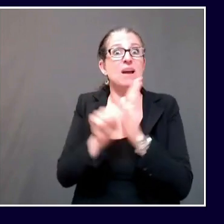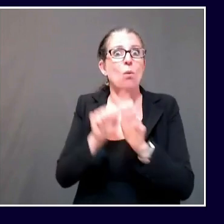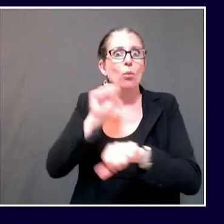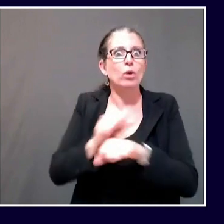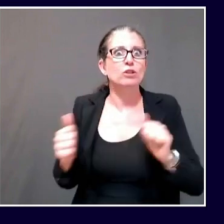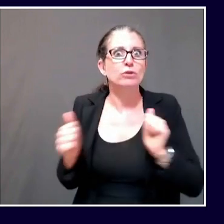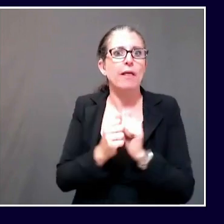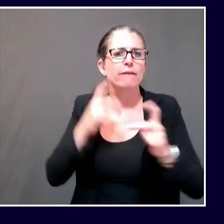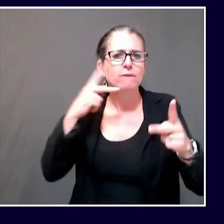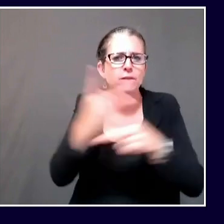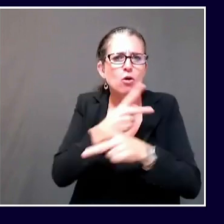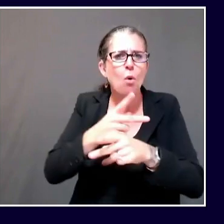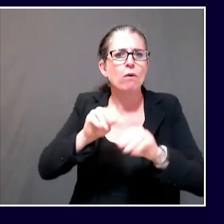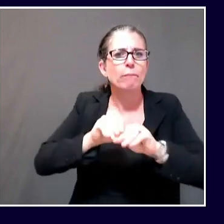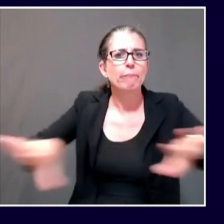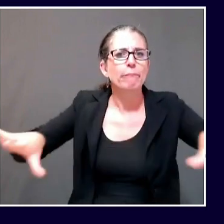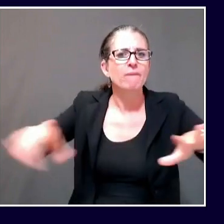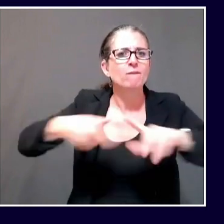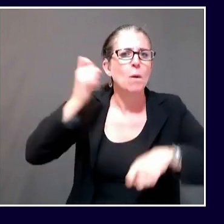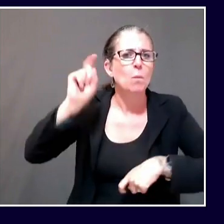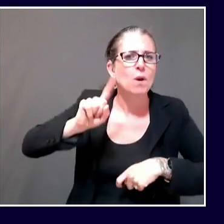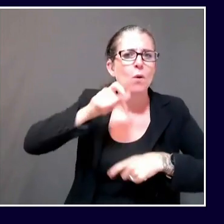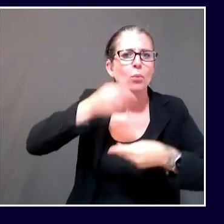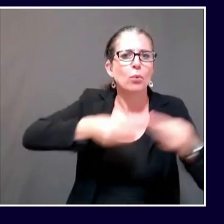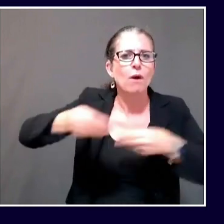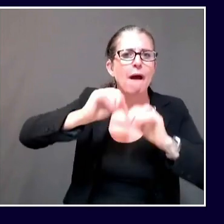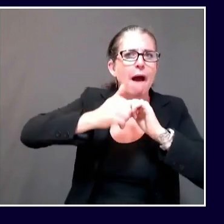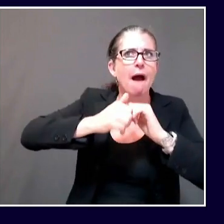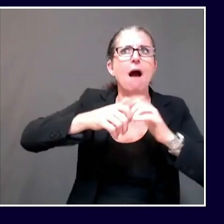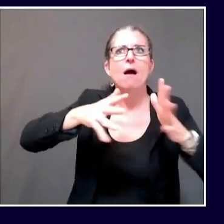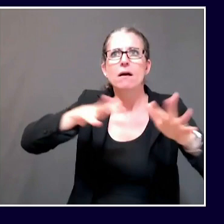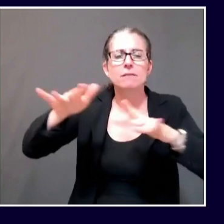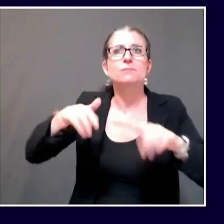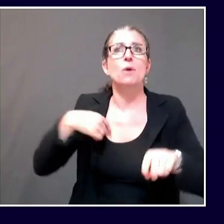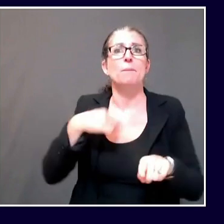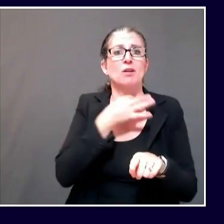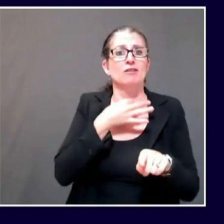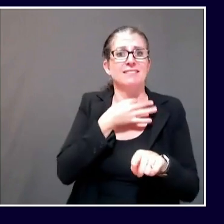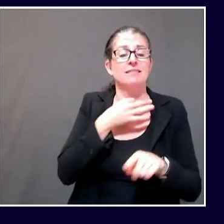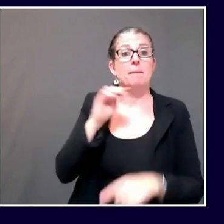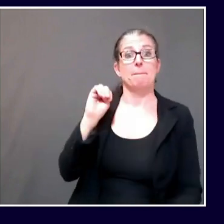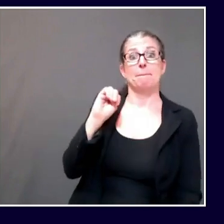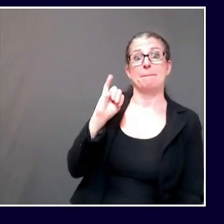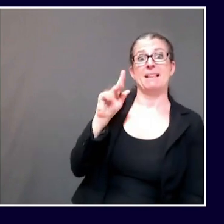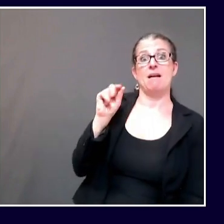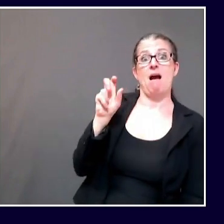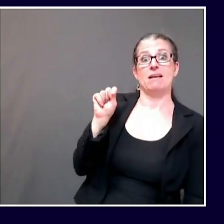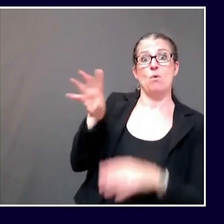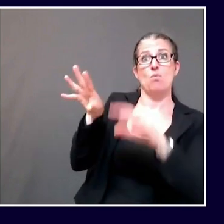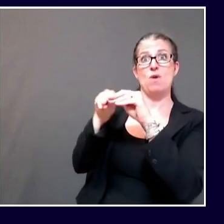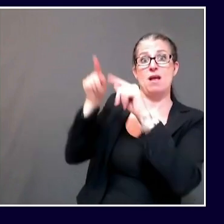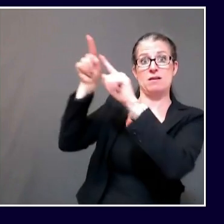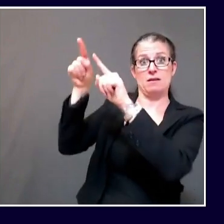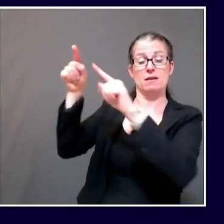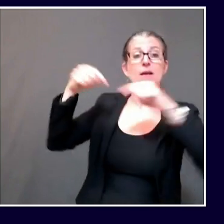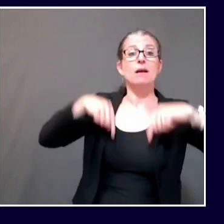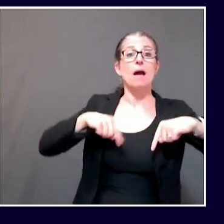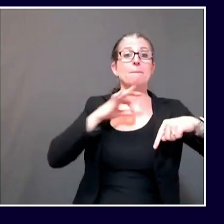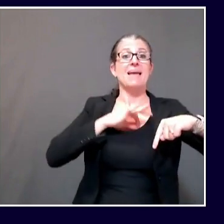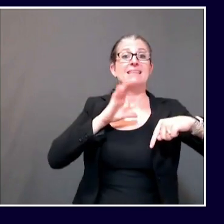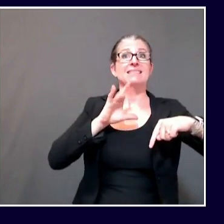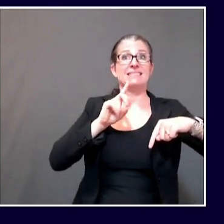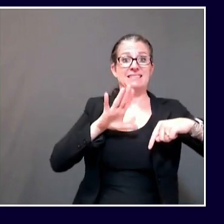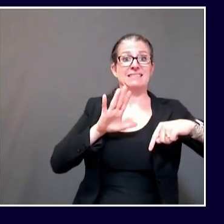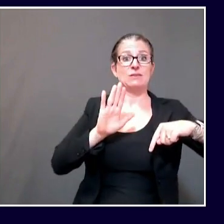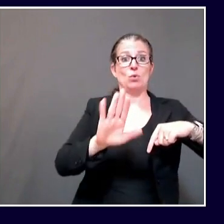Maine CDC has been working with any other states to investigate whether it's spread outside Maine, if you can share anything